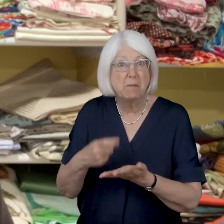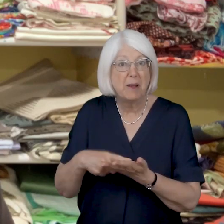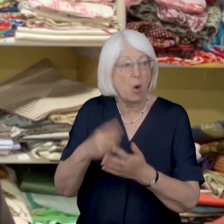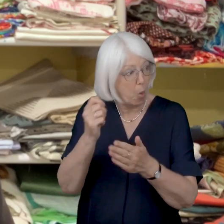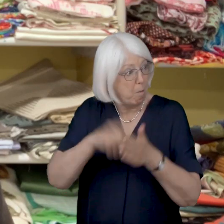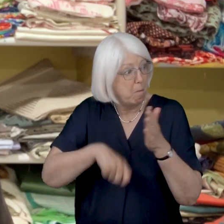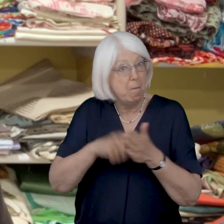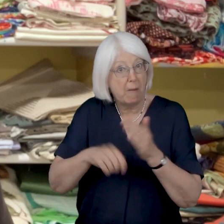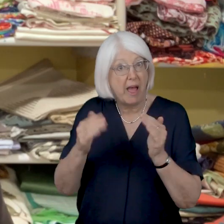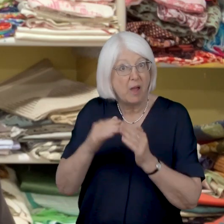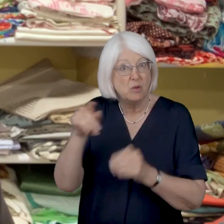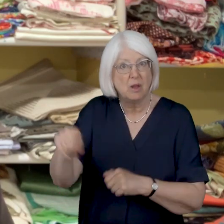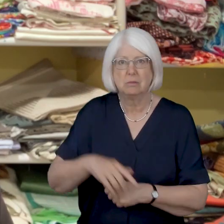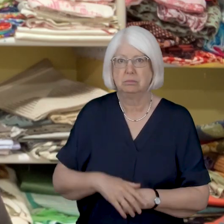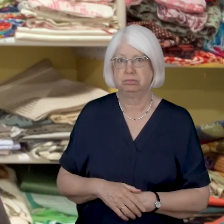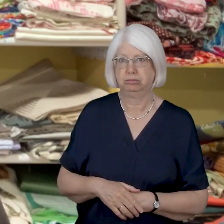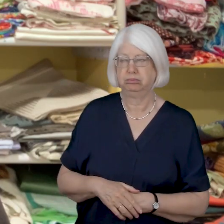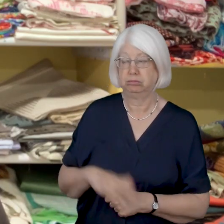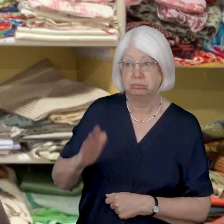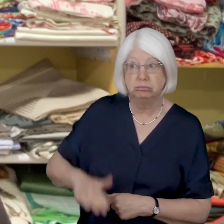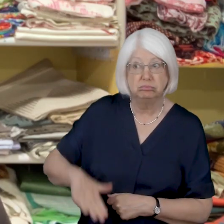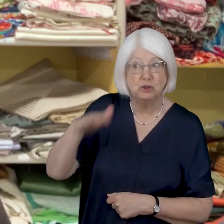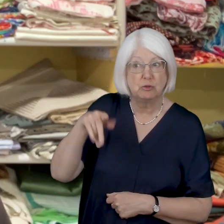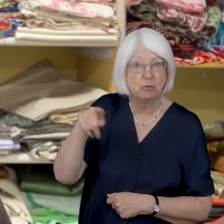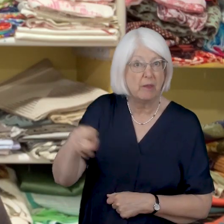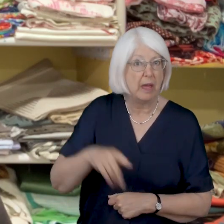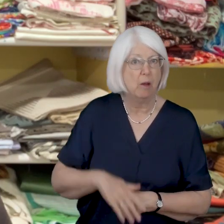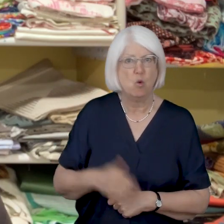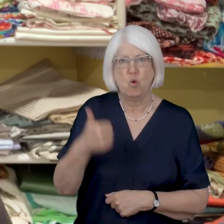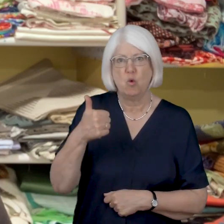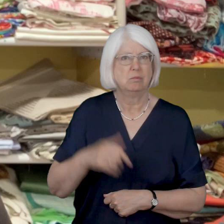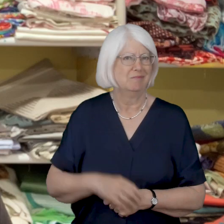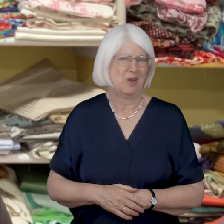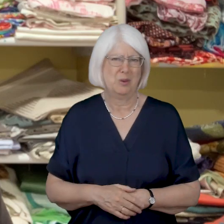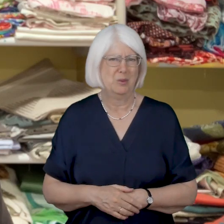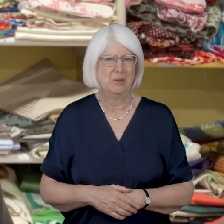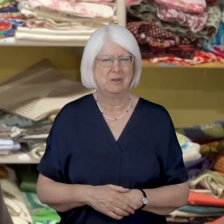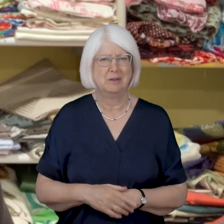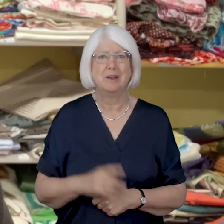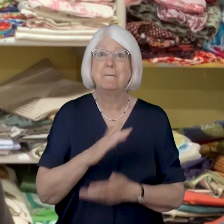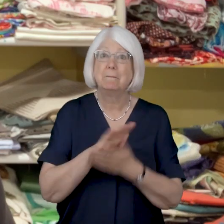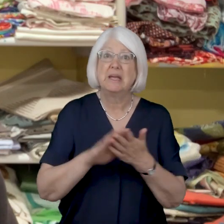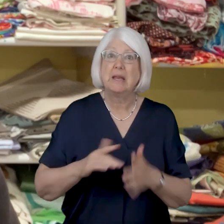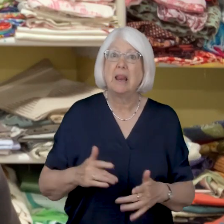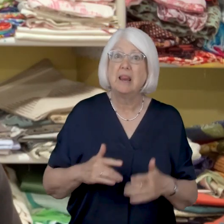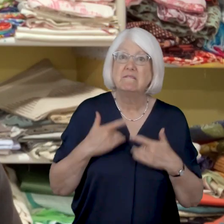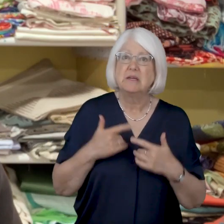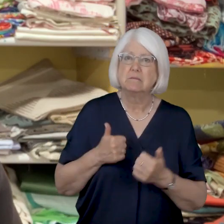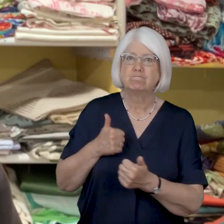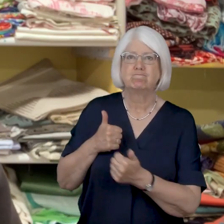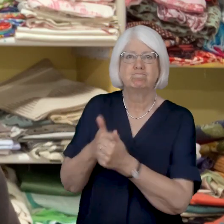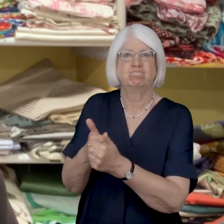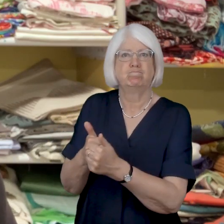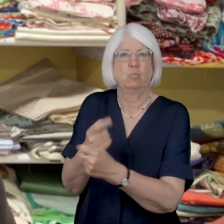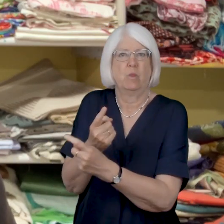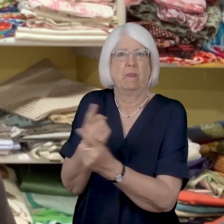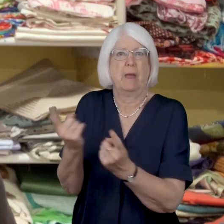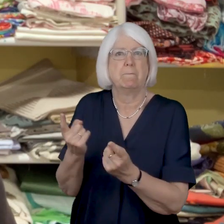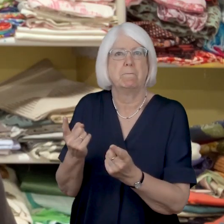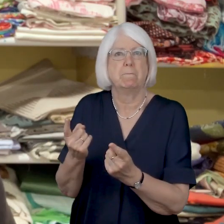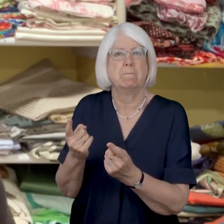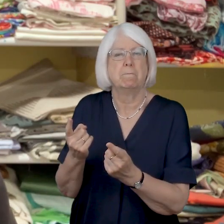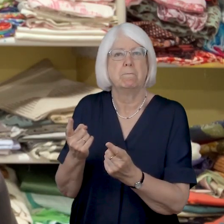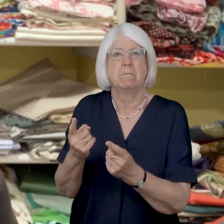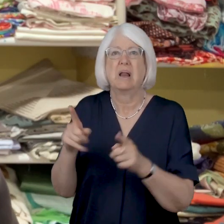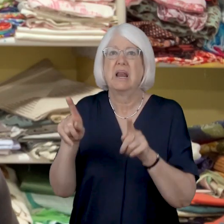to buy a house or raise their kids. It means living in solidarity with people. People who,